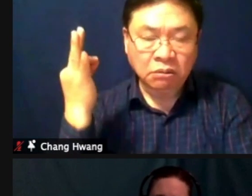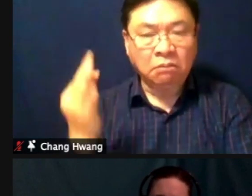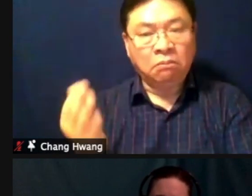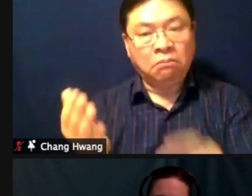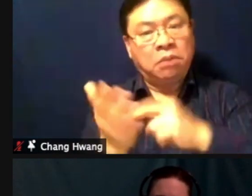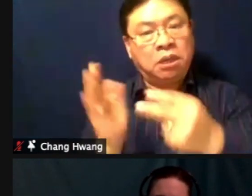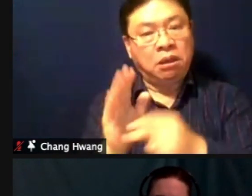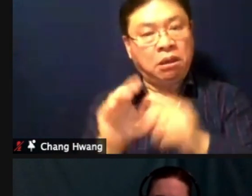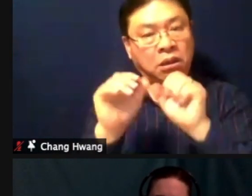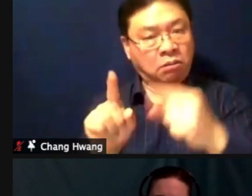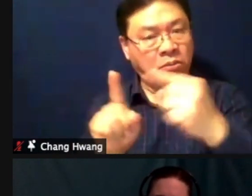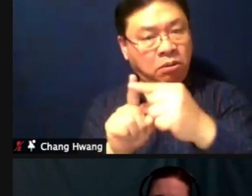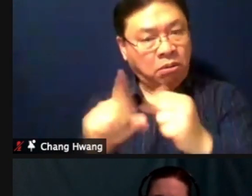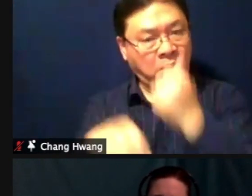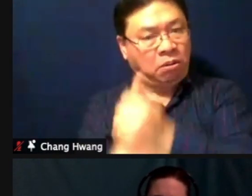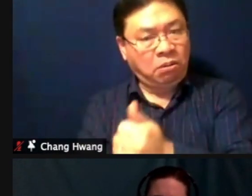And that little dot means that it's repeated.